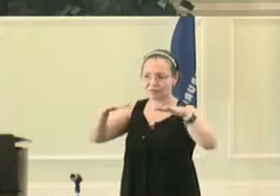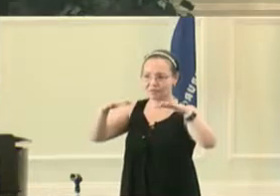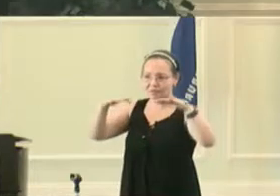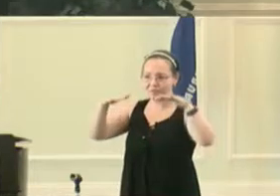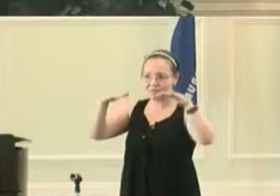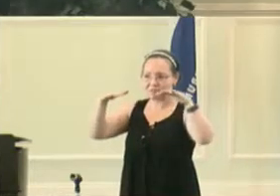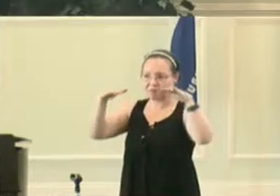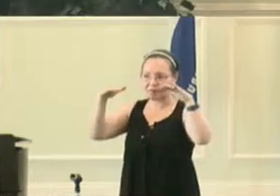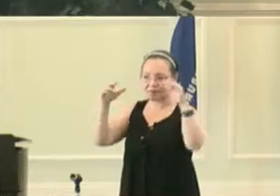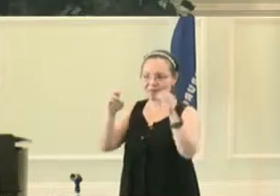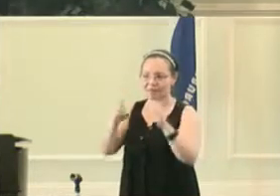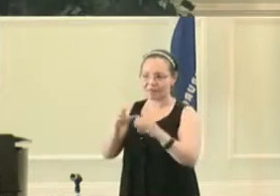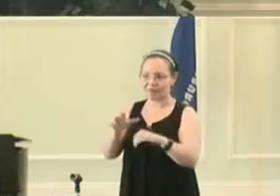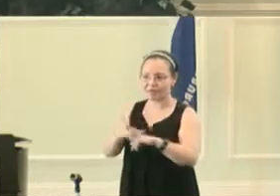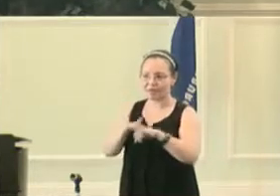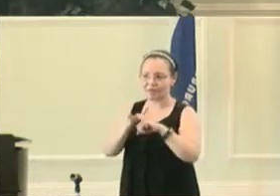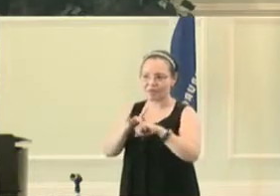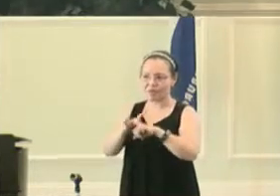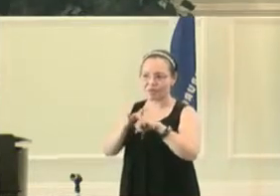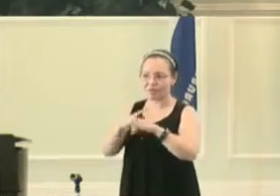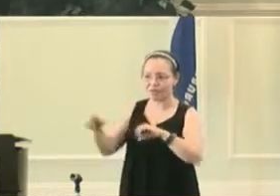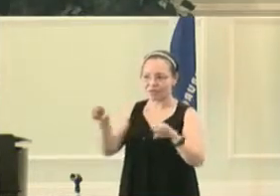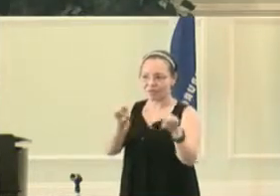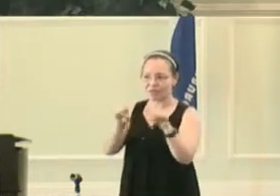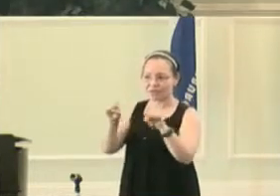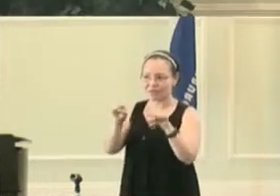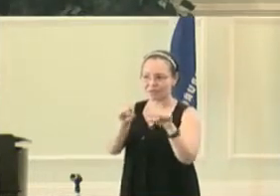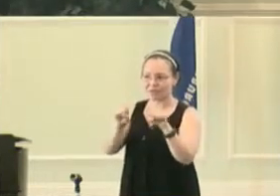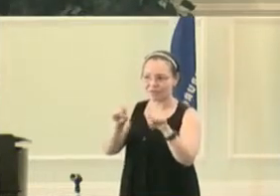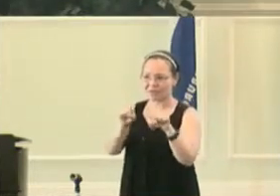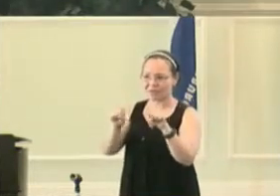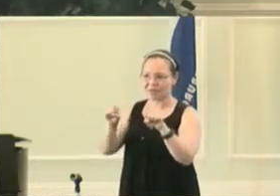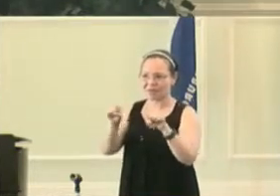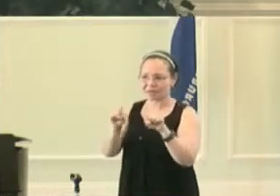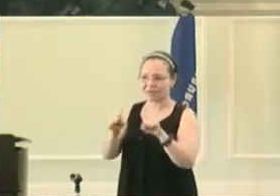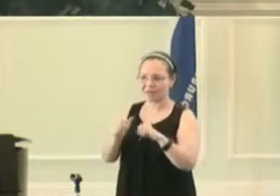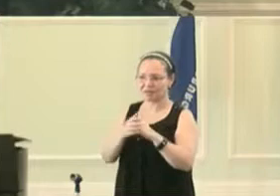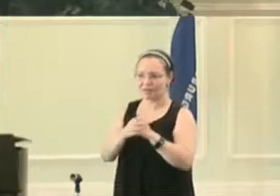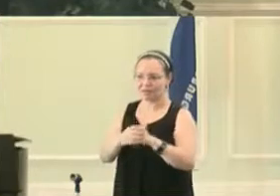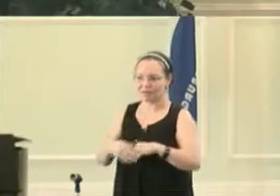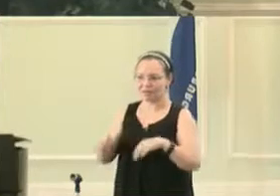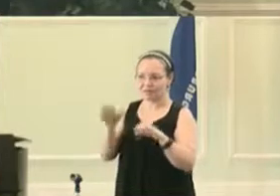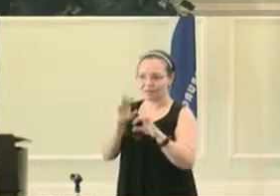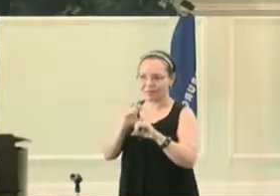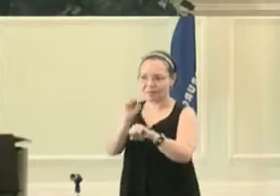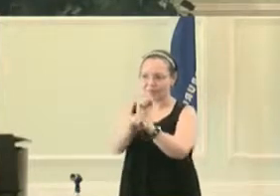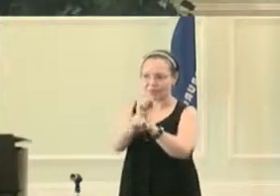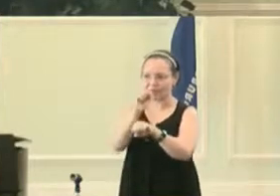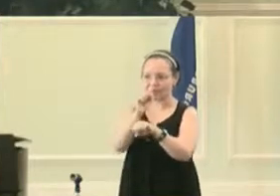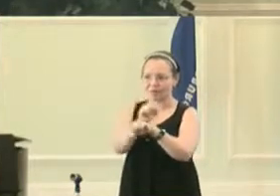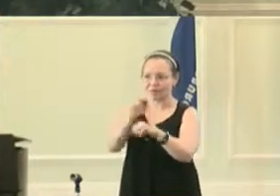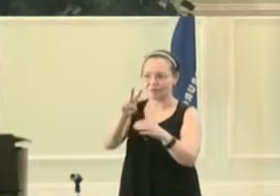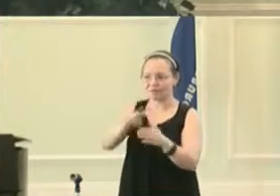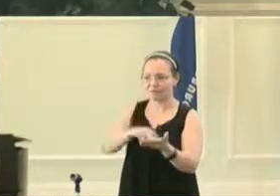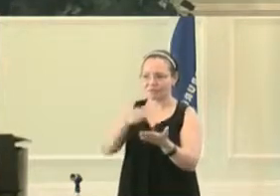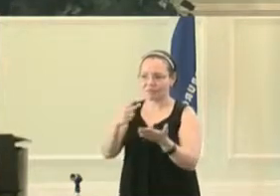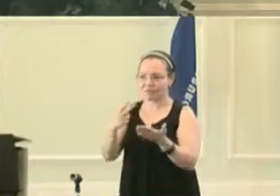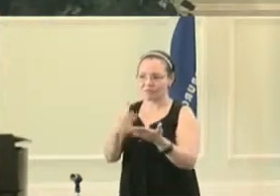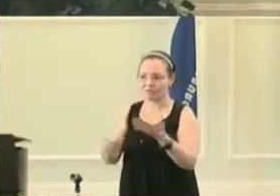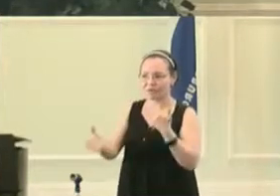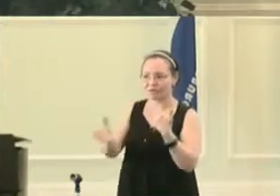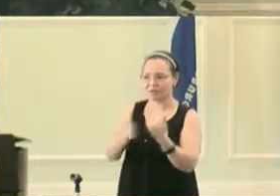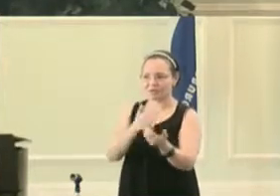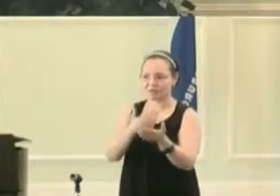Let the earth shake beneath me, let the mountains fall. You are God over the